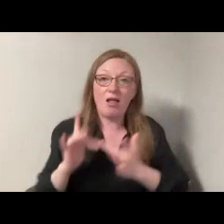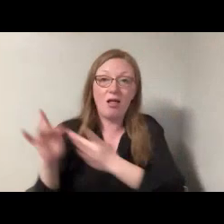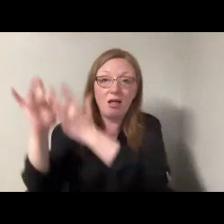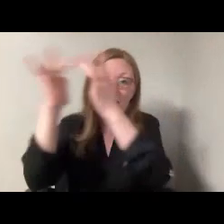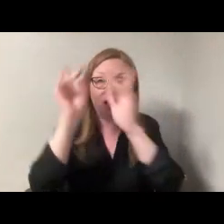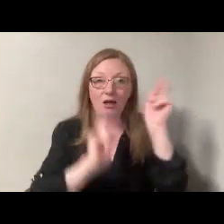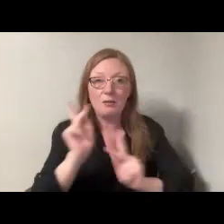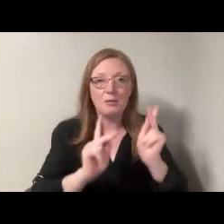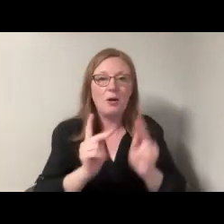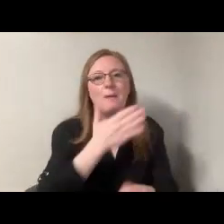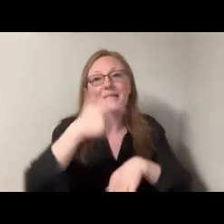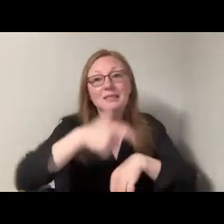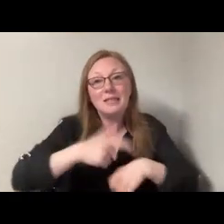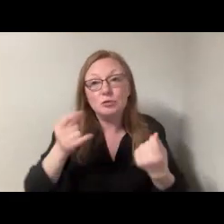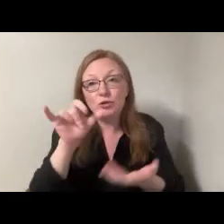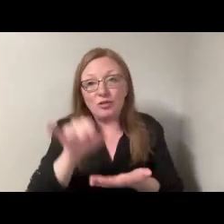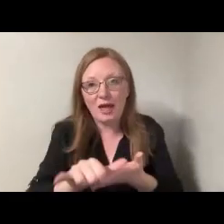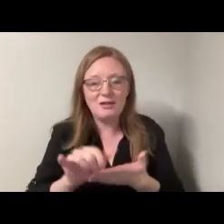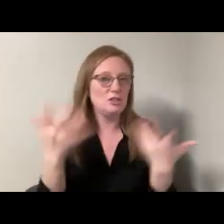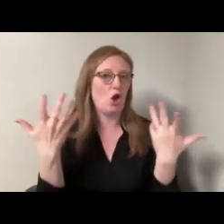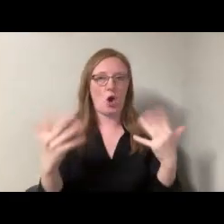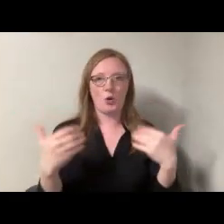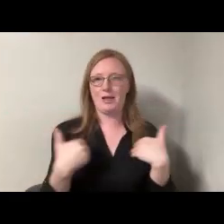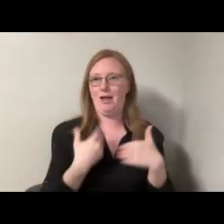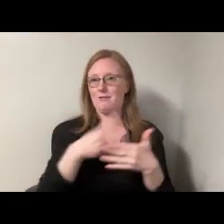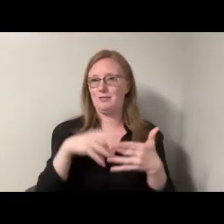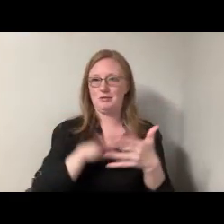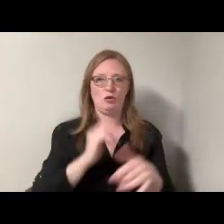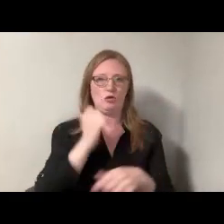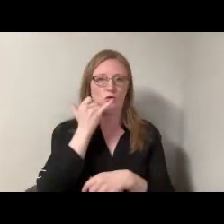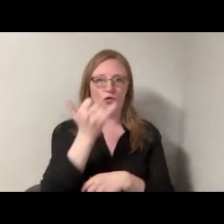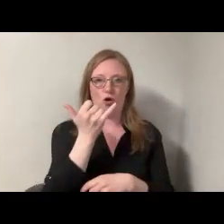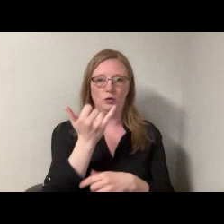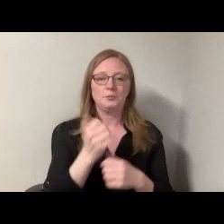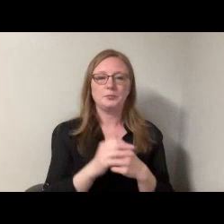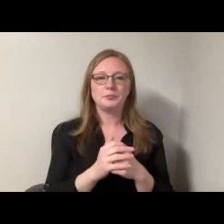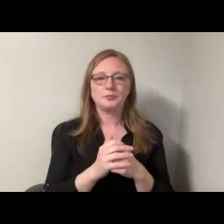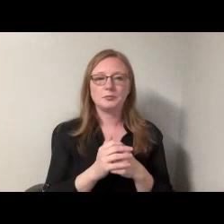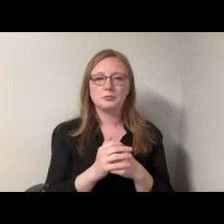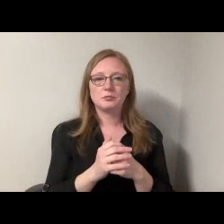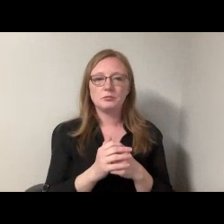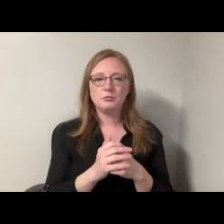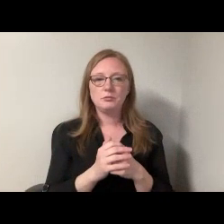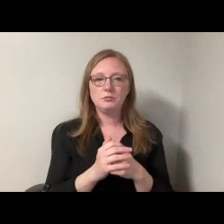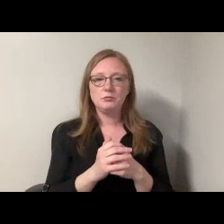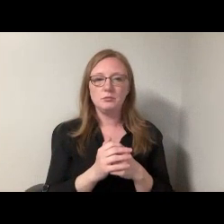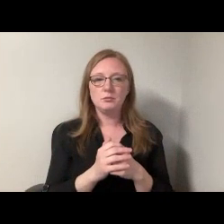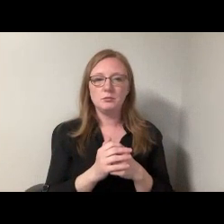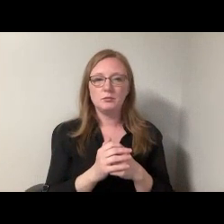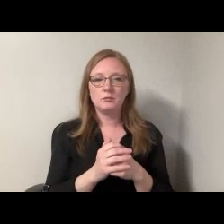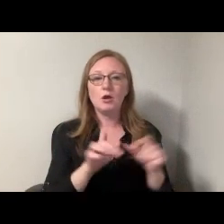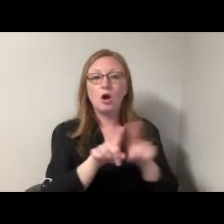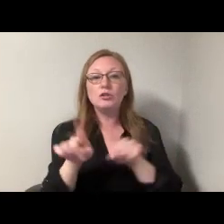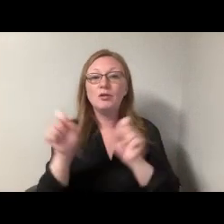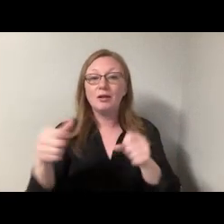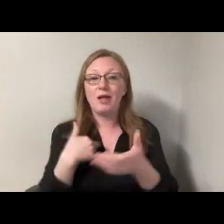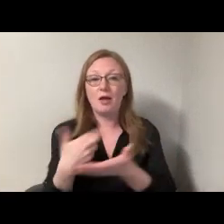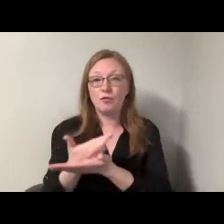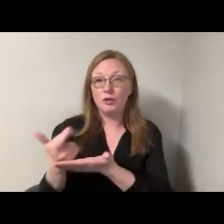the best time to do that is to schedule a call. And of course, you can fulfill